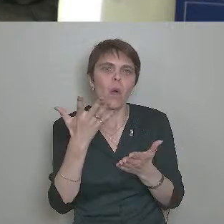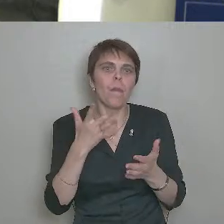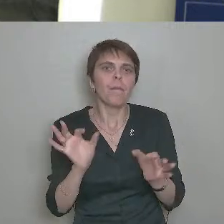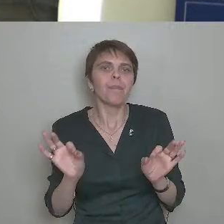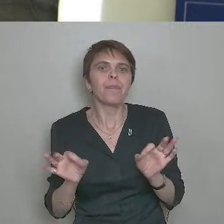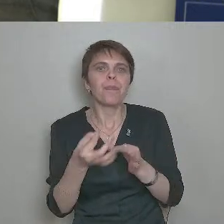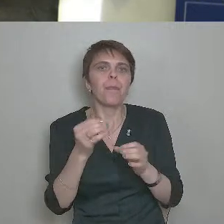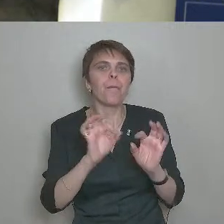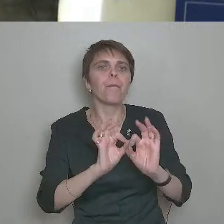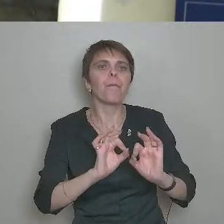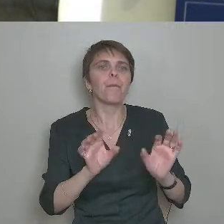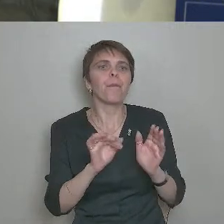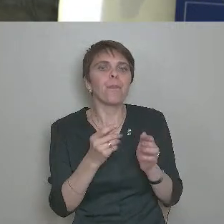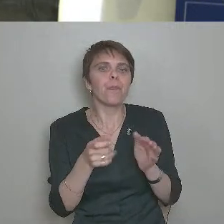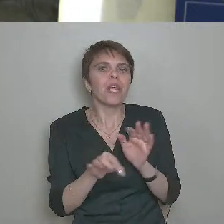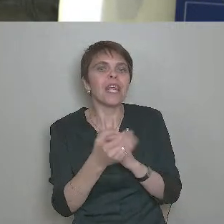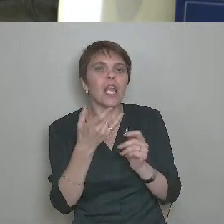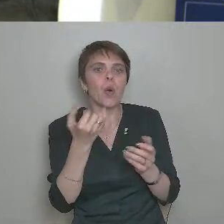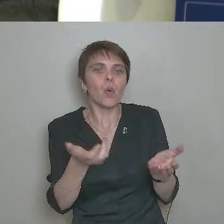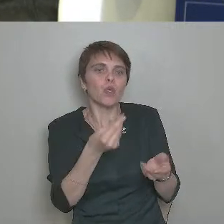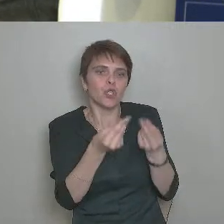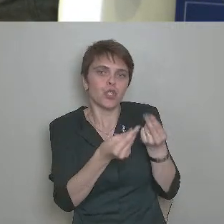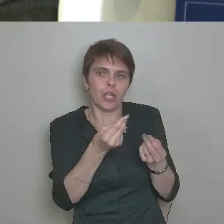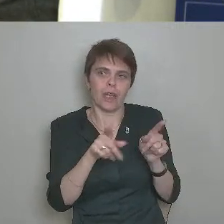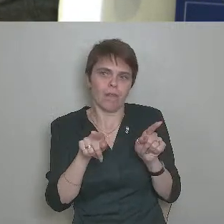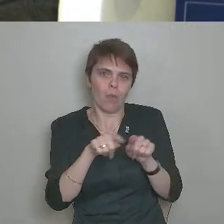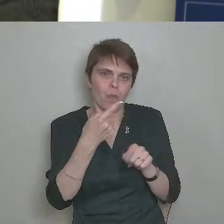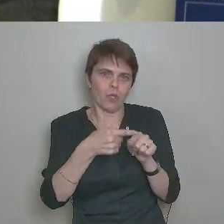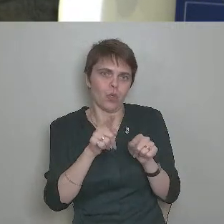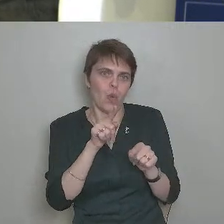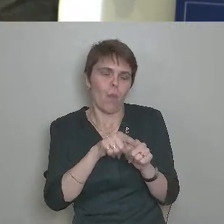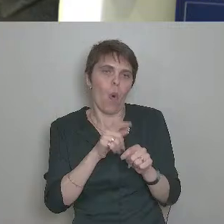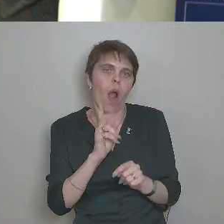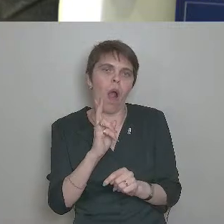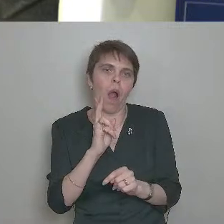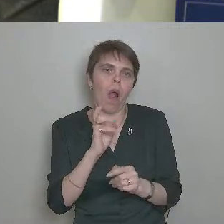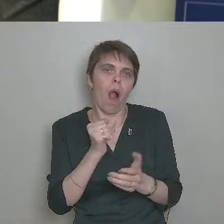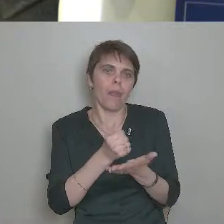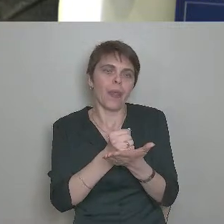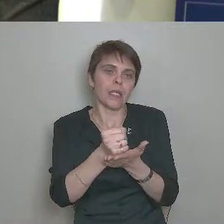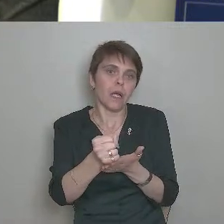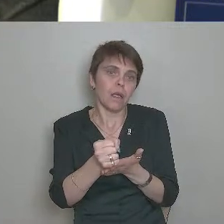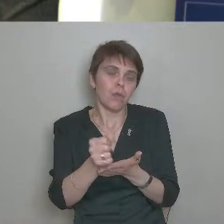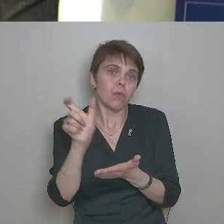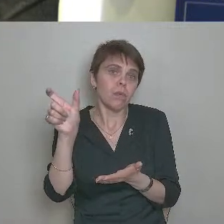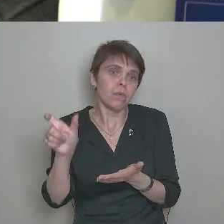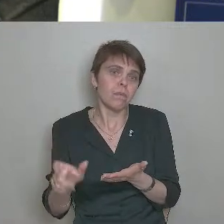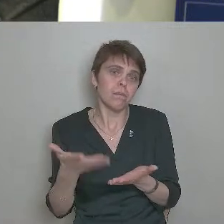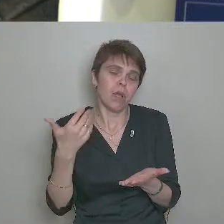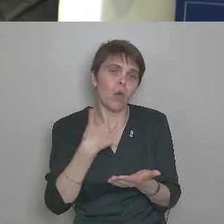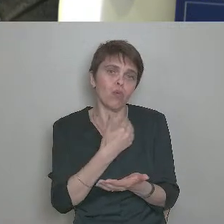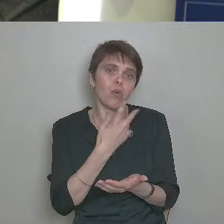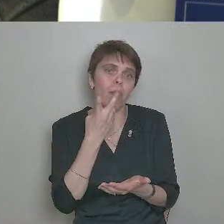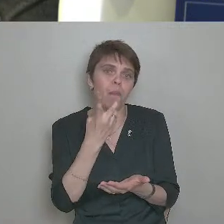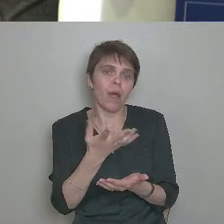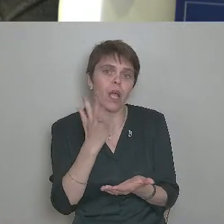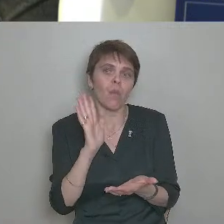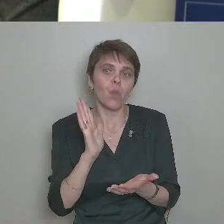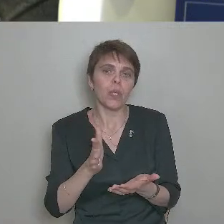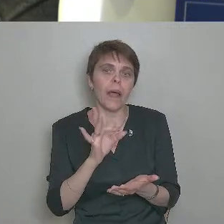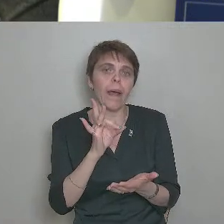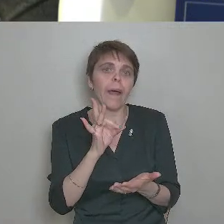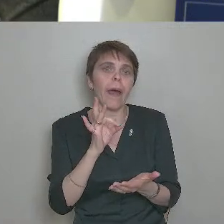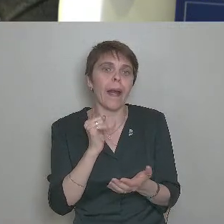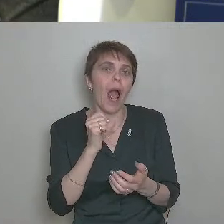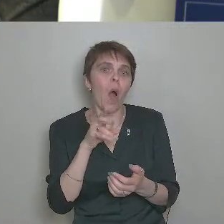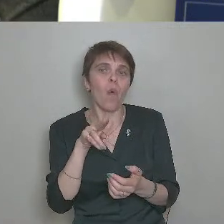city council, when playing into the hands of a stronger candidate, they want to potentially get rid of a weaker one. I would like